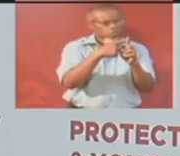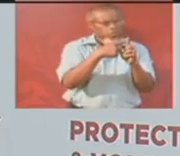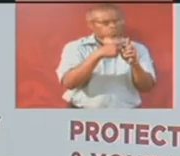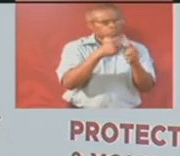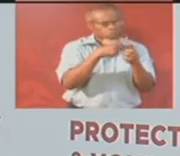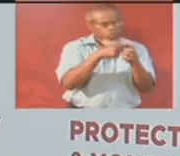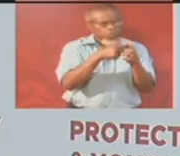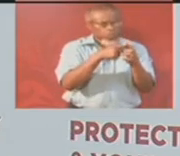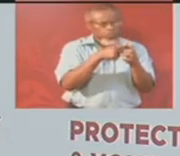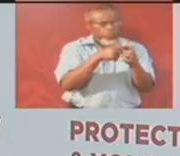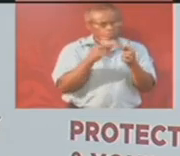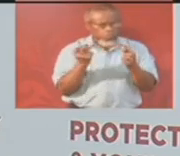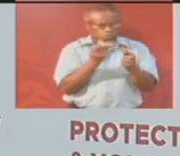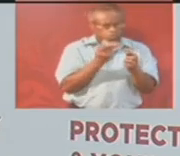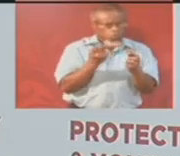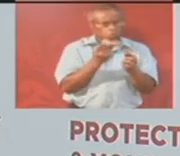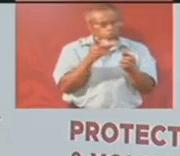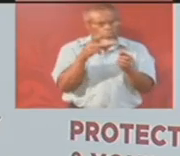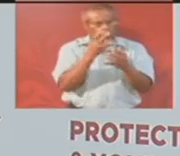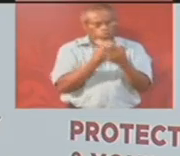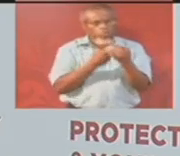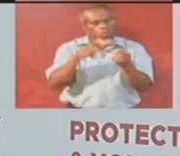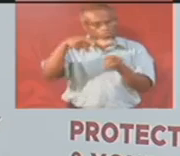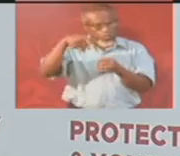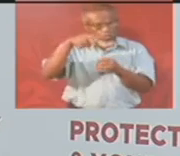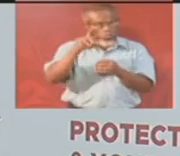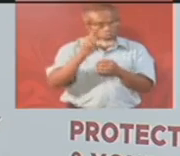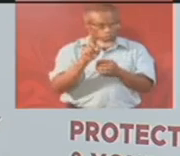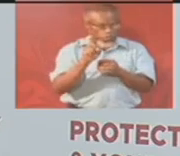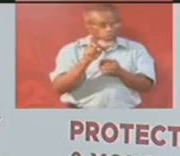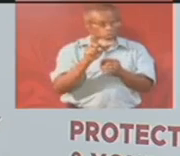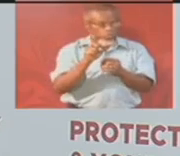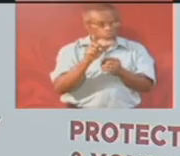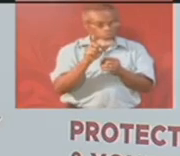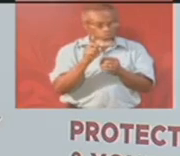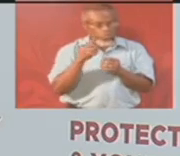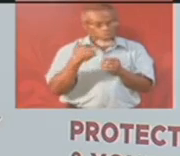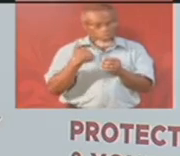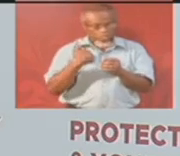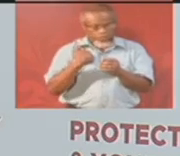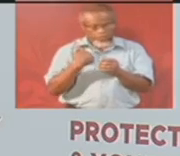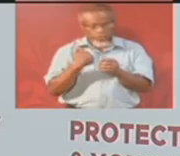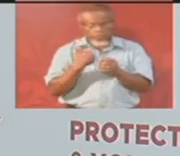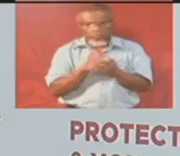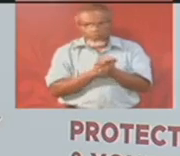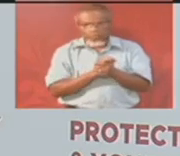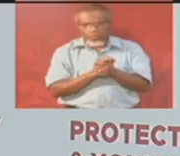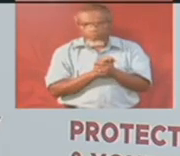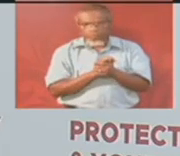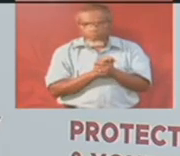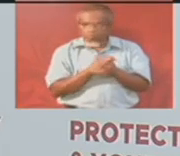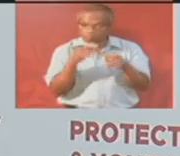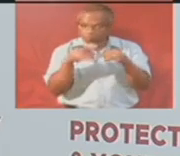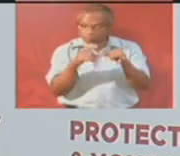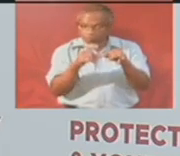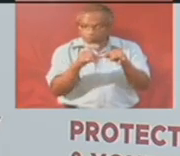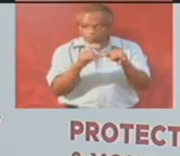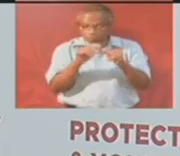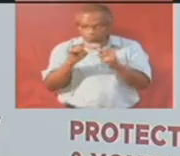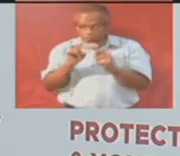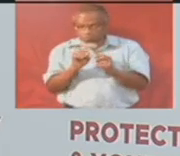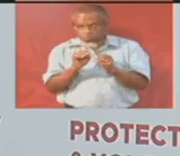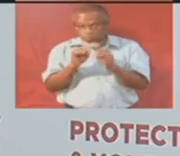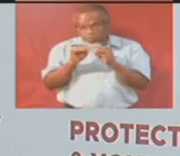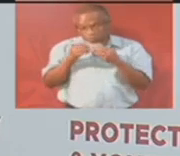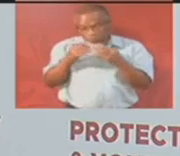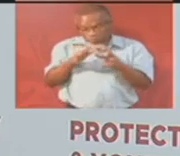we're treating them as P1 presumptively. The samples are going across to via the normal route, TPHL, CAFA,